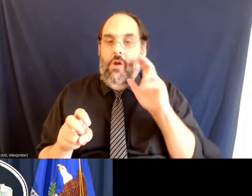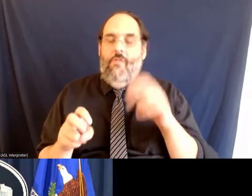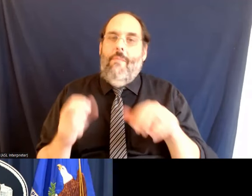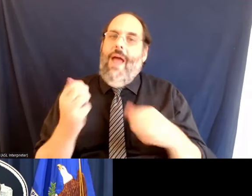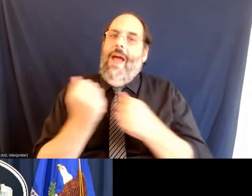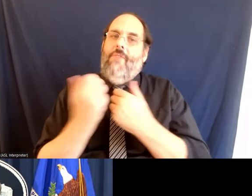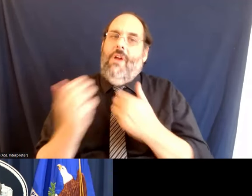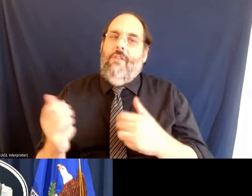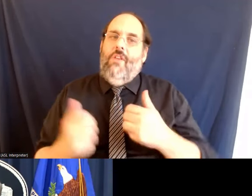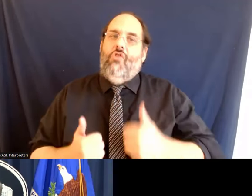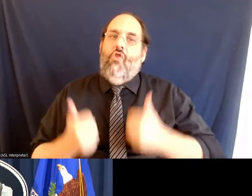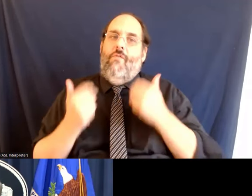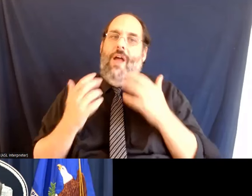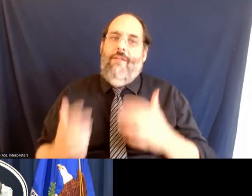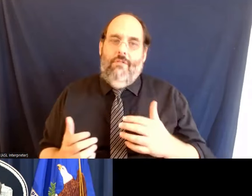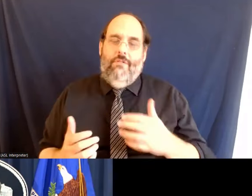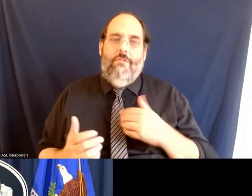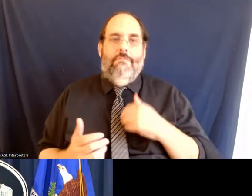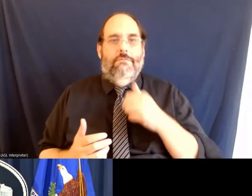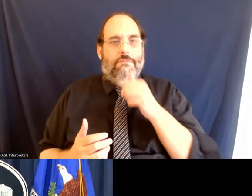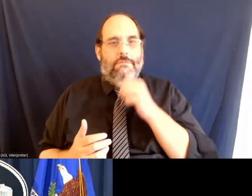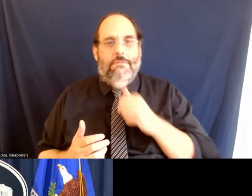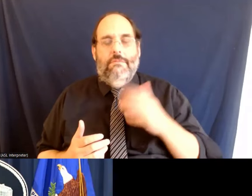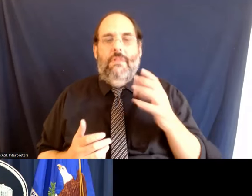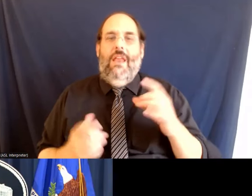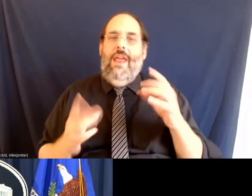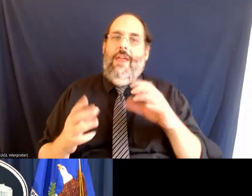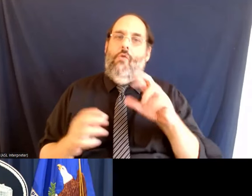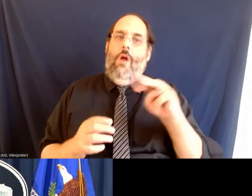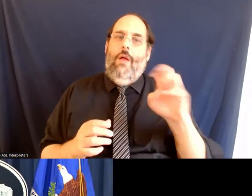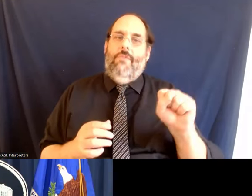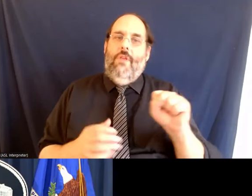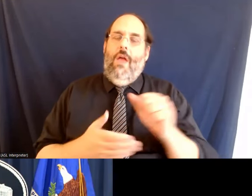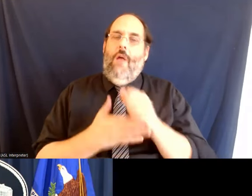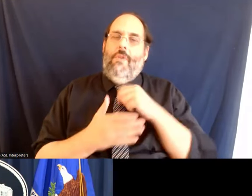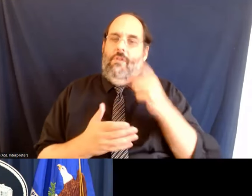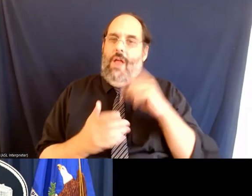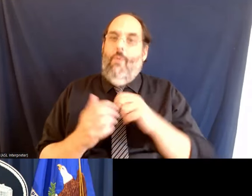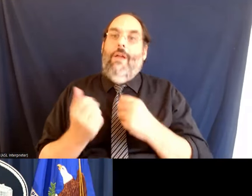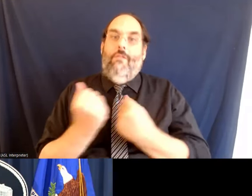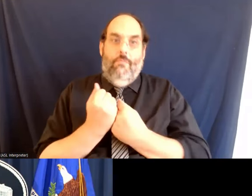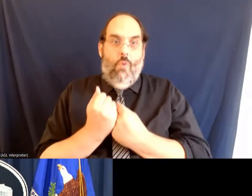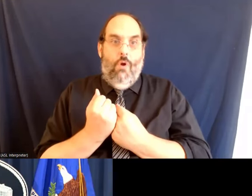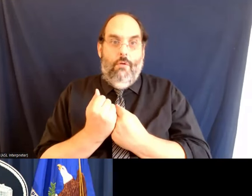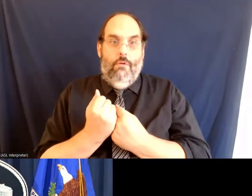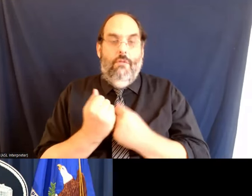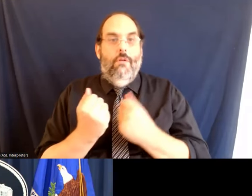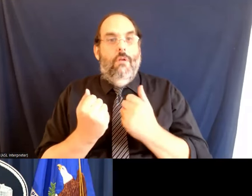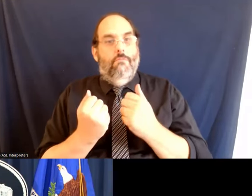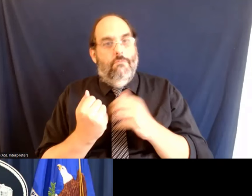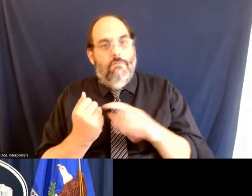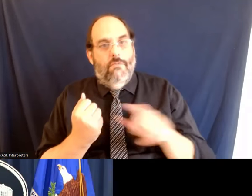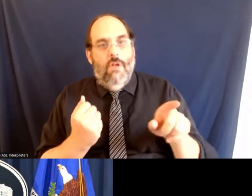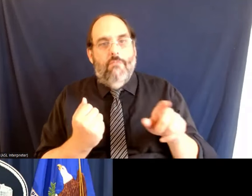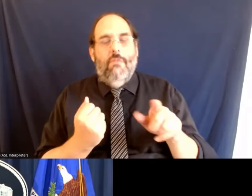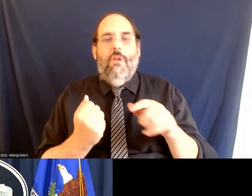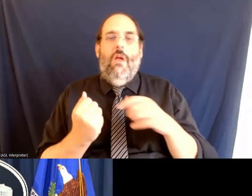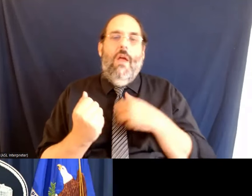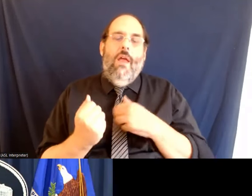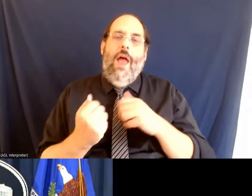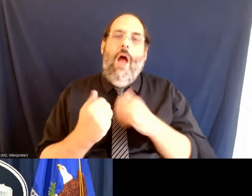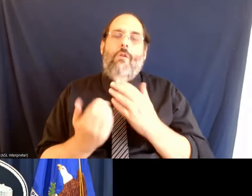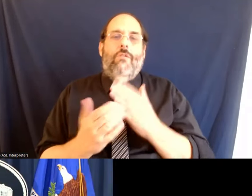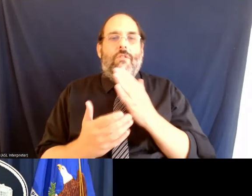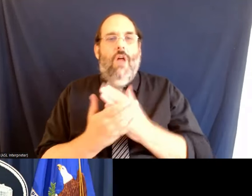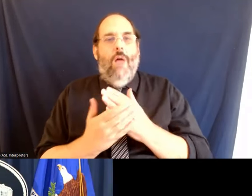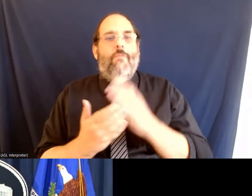advocates and survivors of hate crimes who will help us understand how we can support victims and how to prevent future acts of